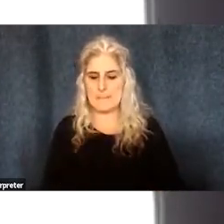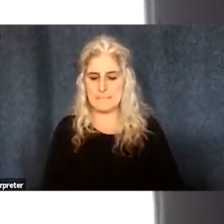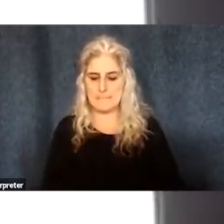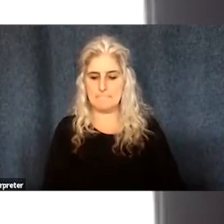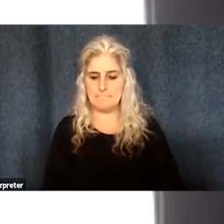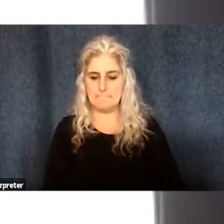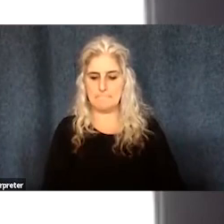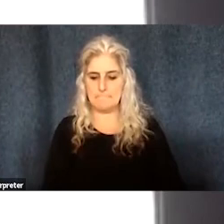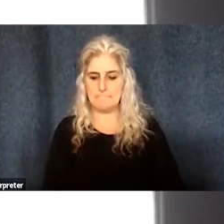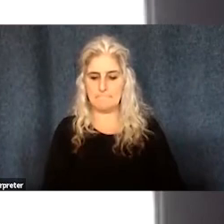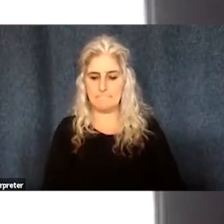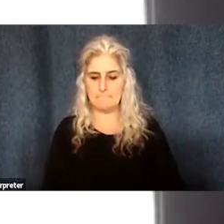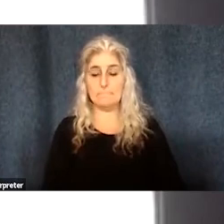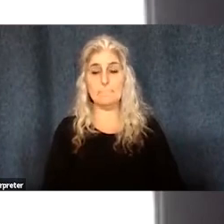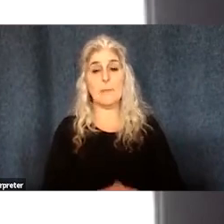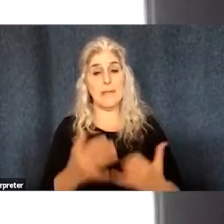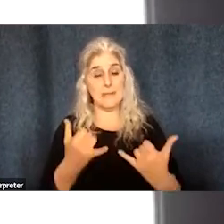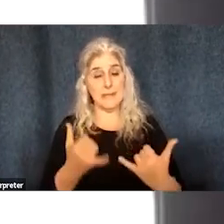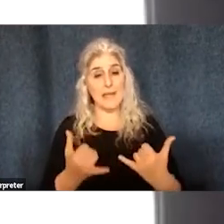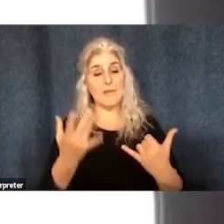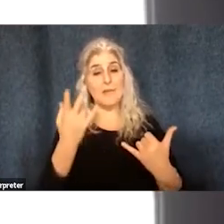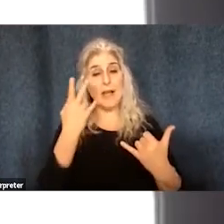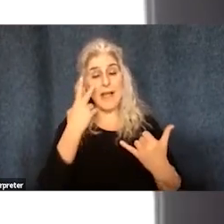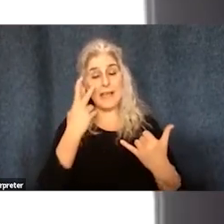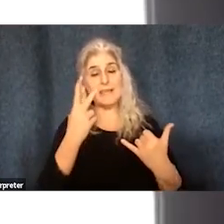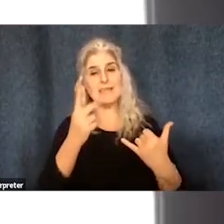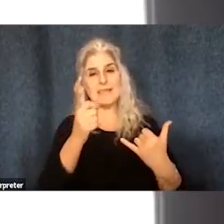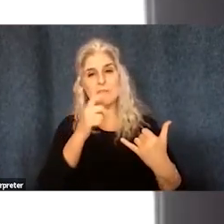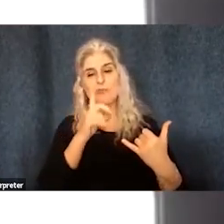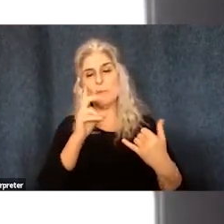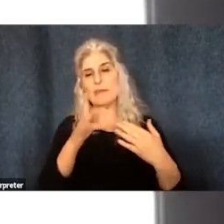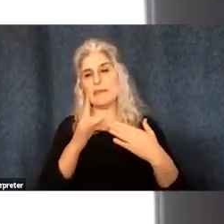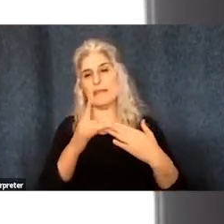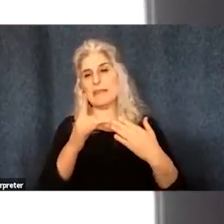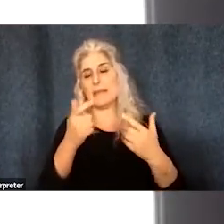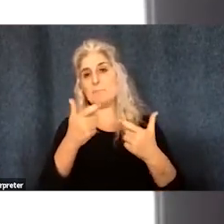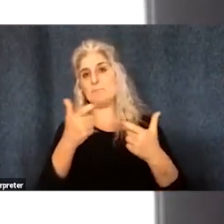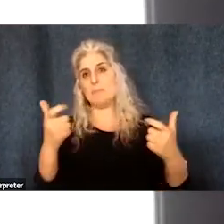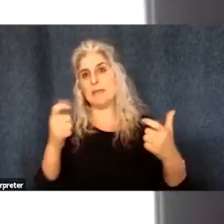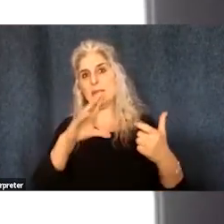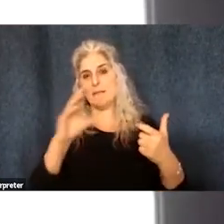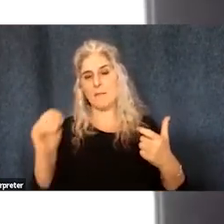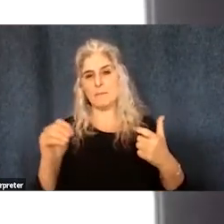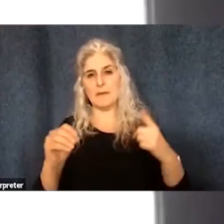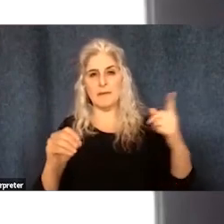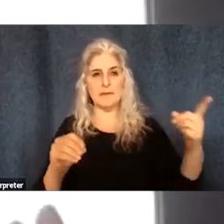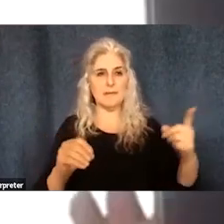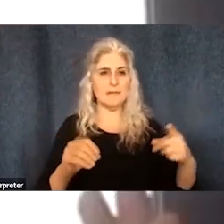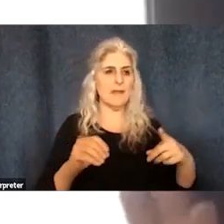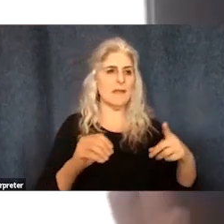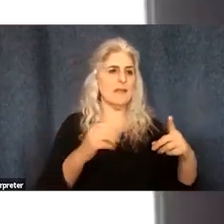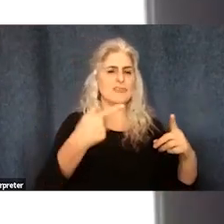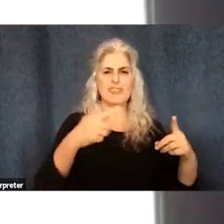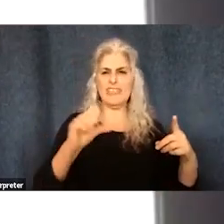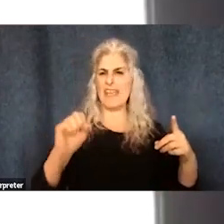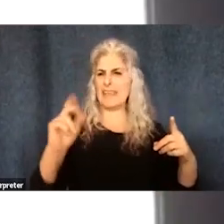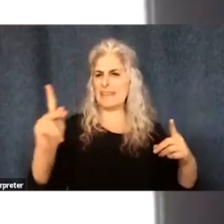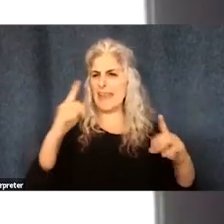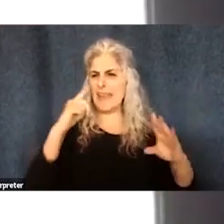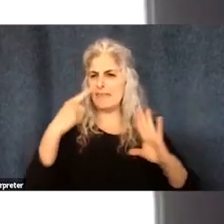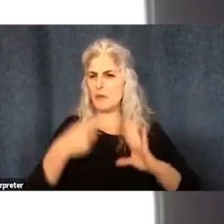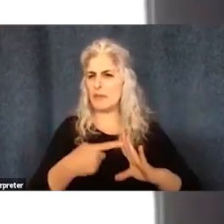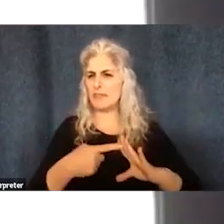I see now more women at the top of big companies. You have women at the top of Oracle, GSK, many big